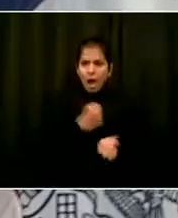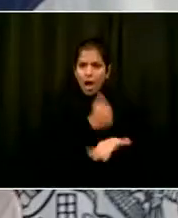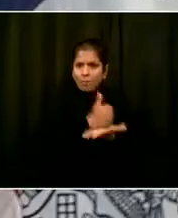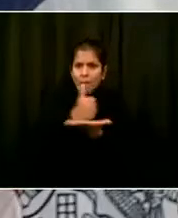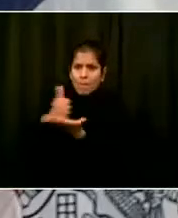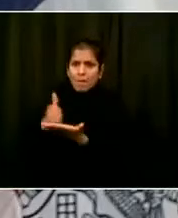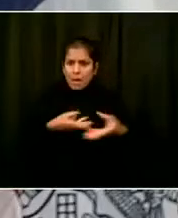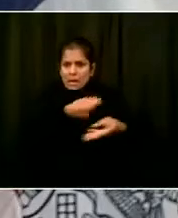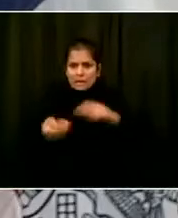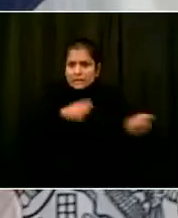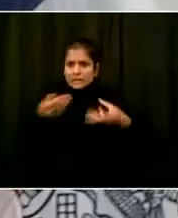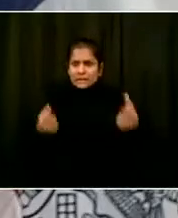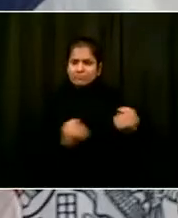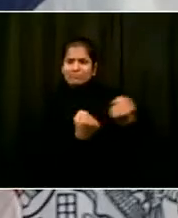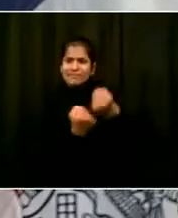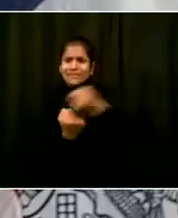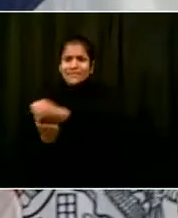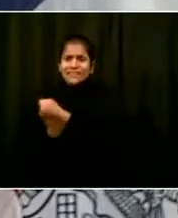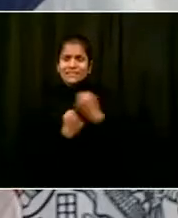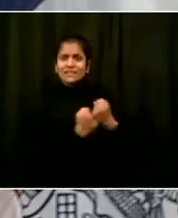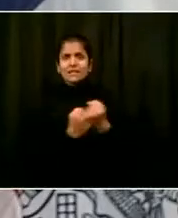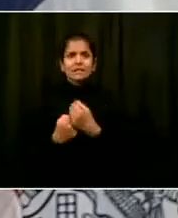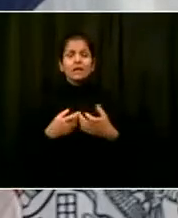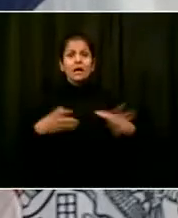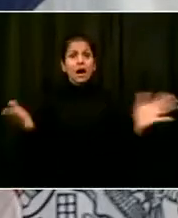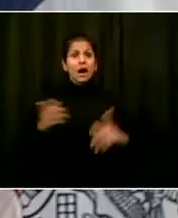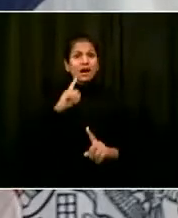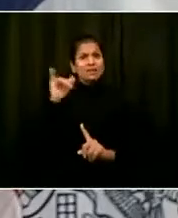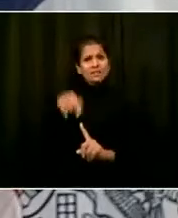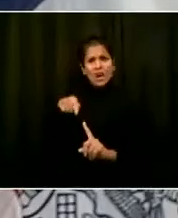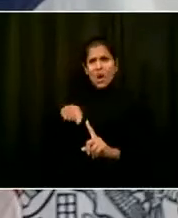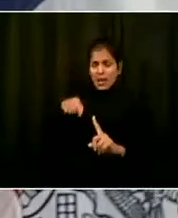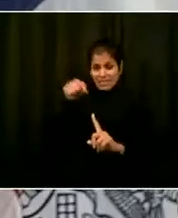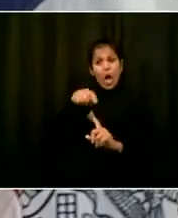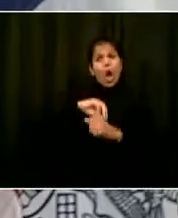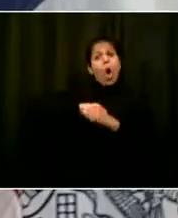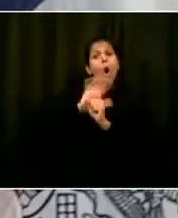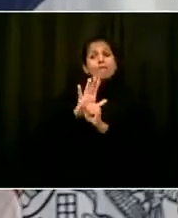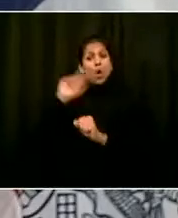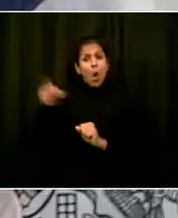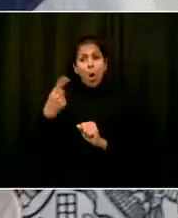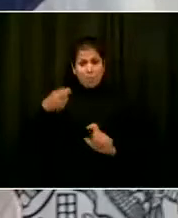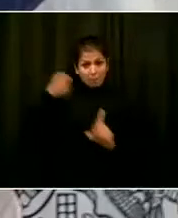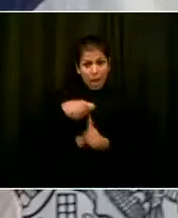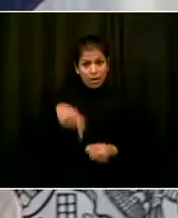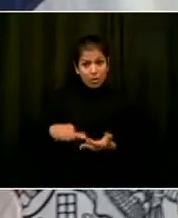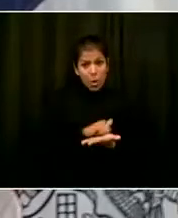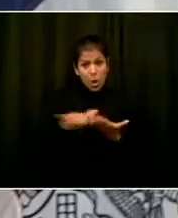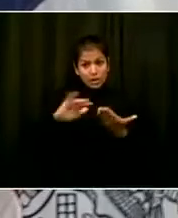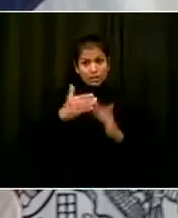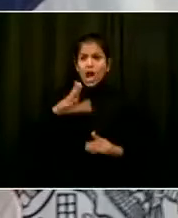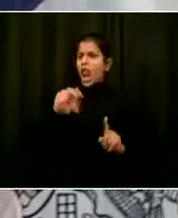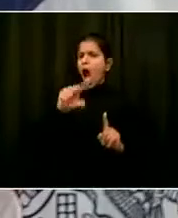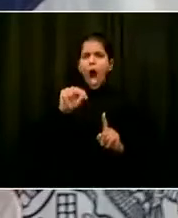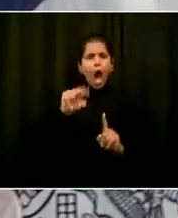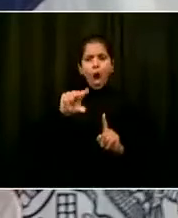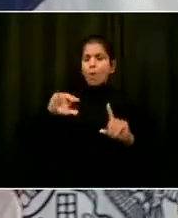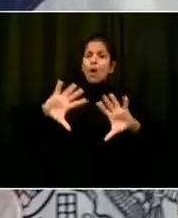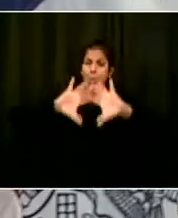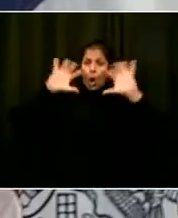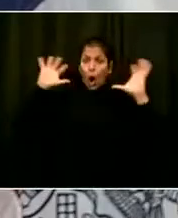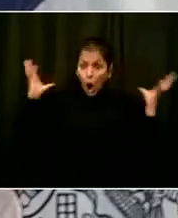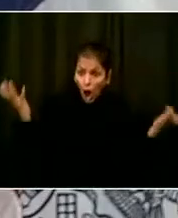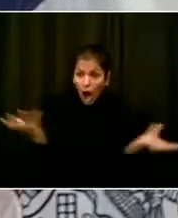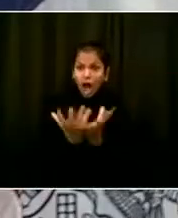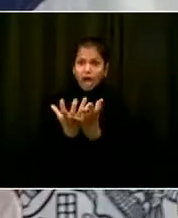crisis so for us to just keep hanging on is the right approach to get to the day where there's actually the federal